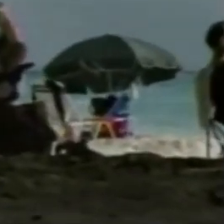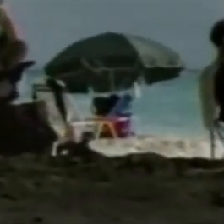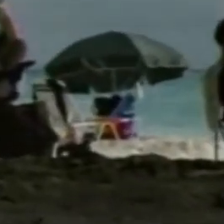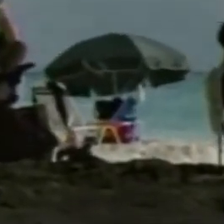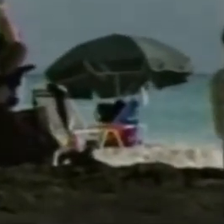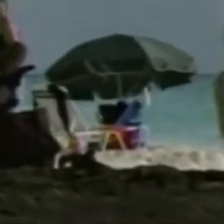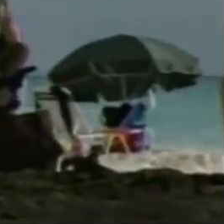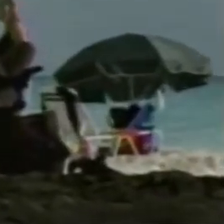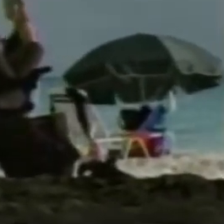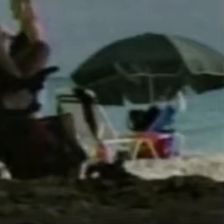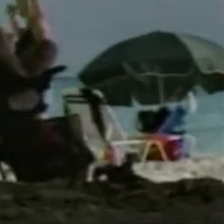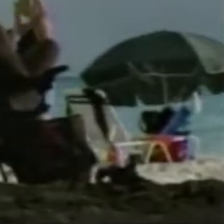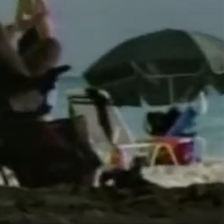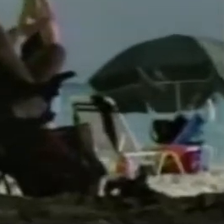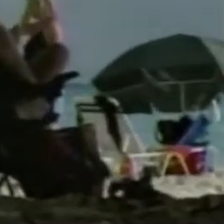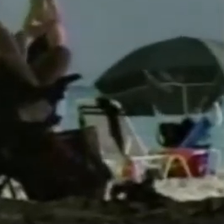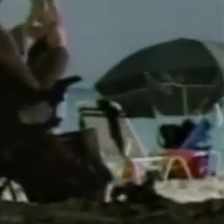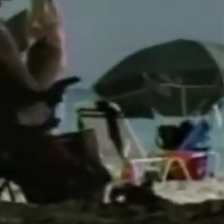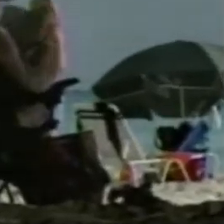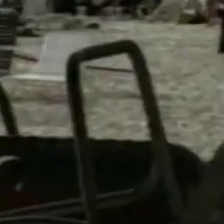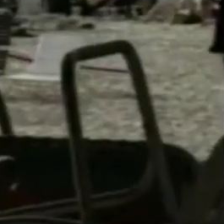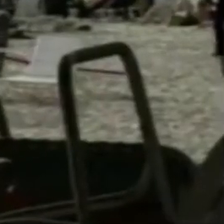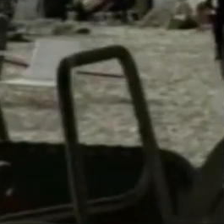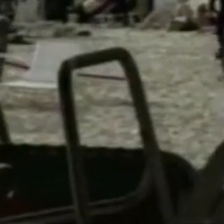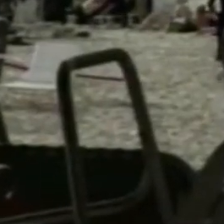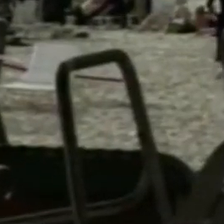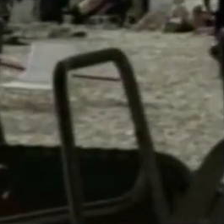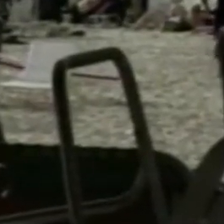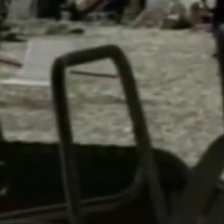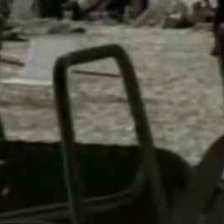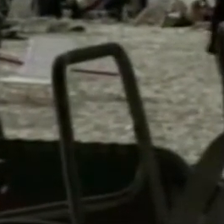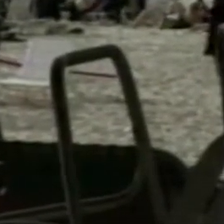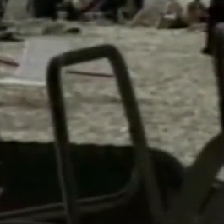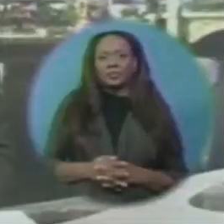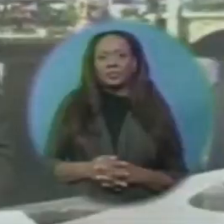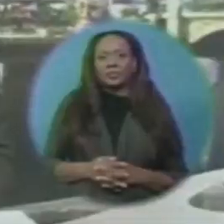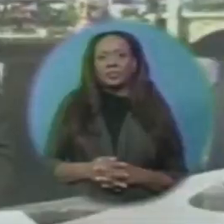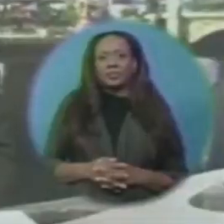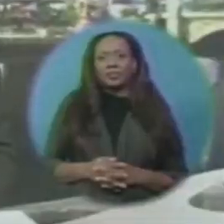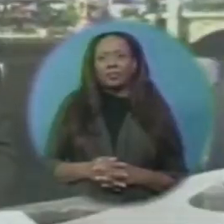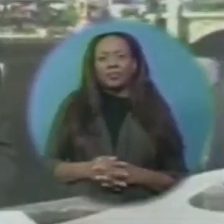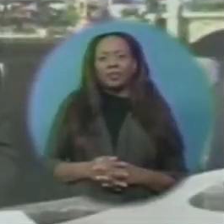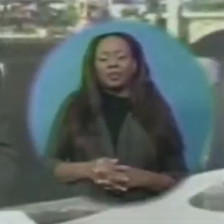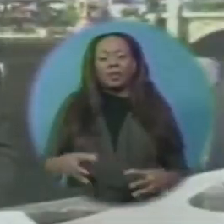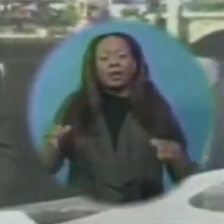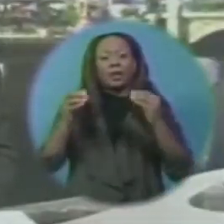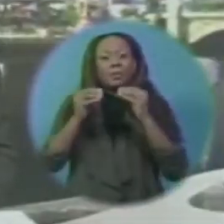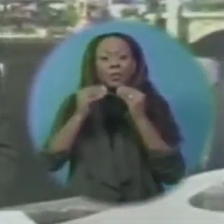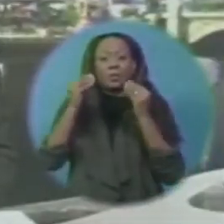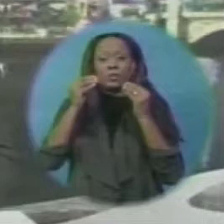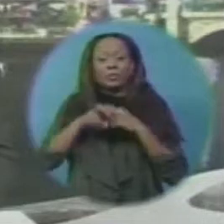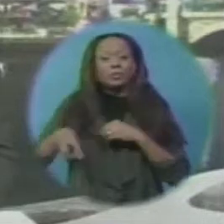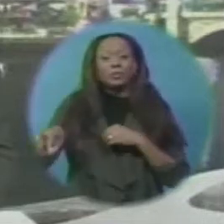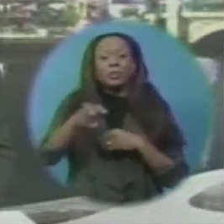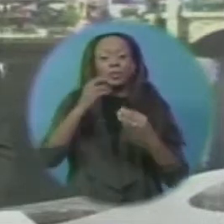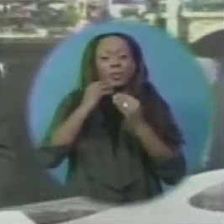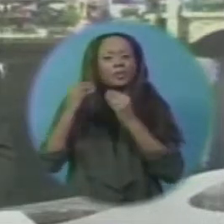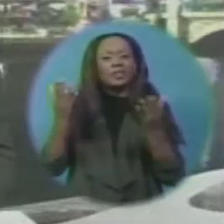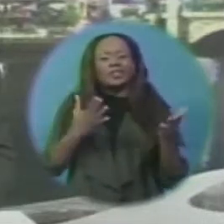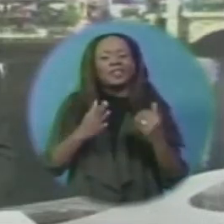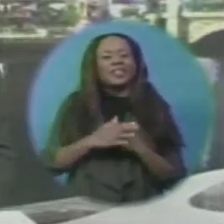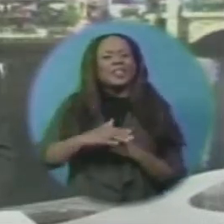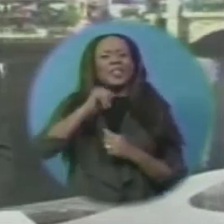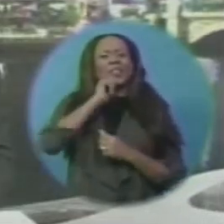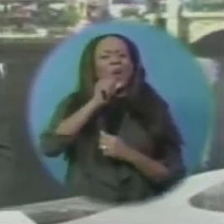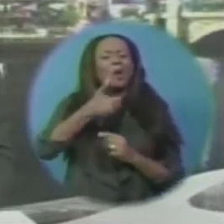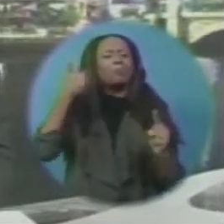local products and services. Kent Jerson, CBC News. In more tourism news, though not